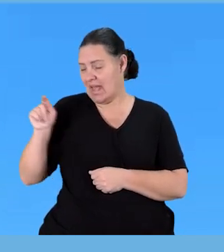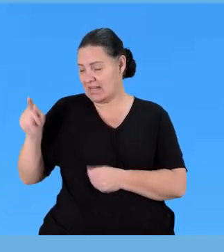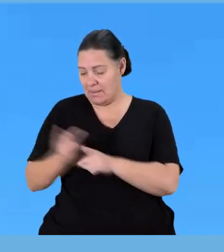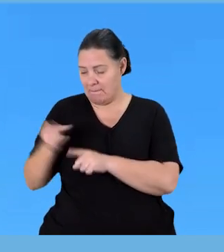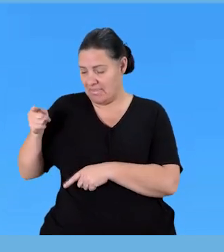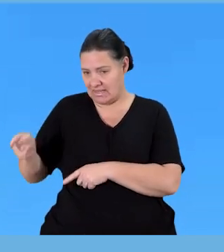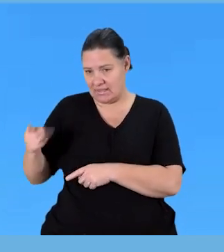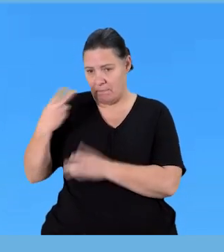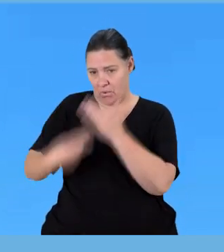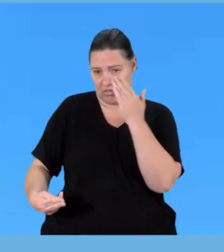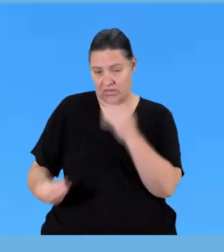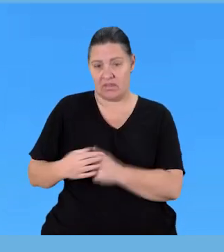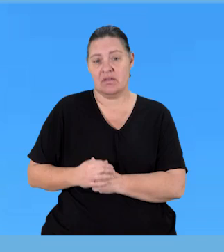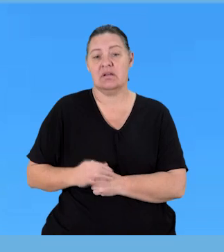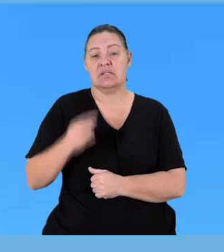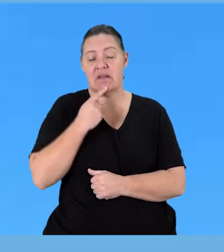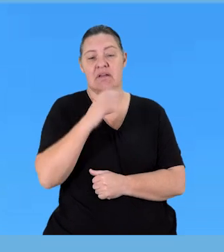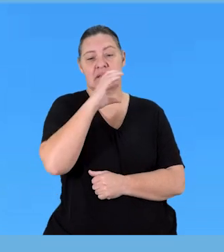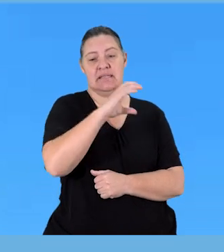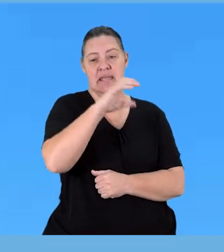there. So we have